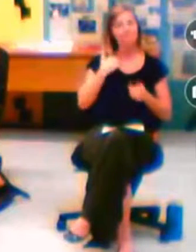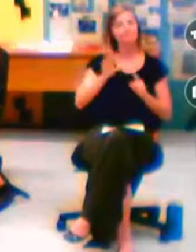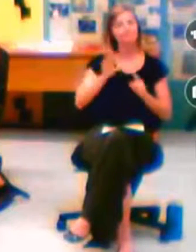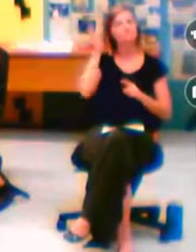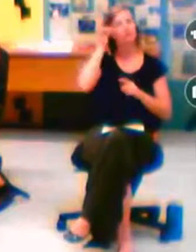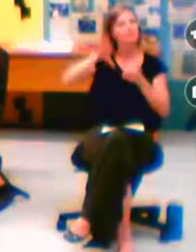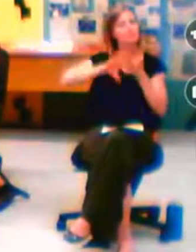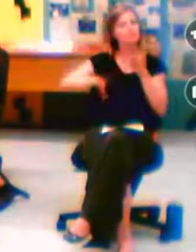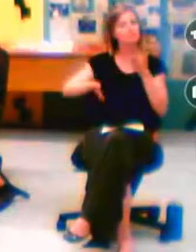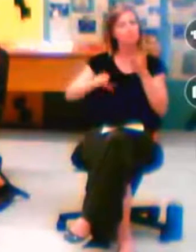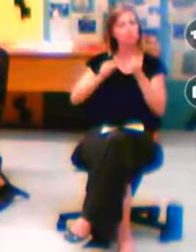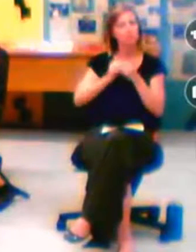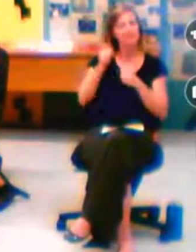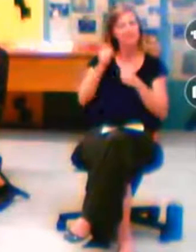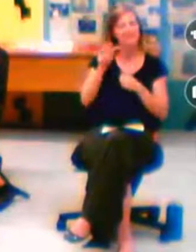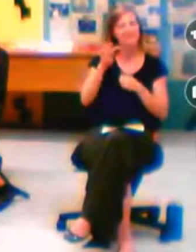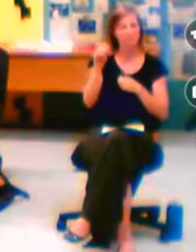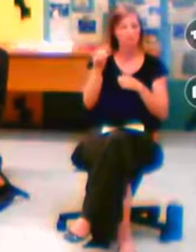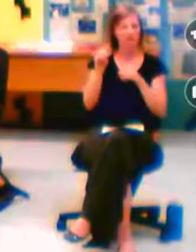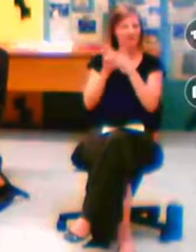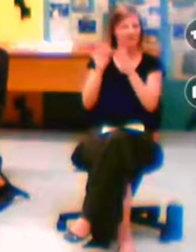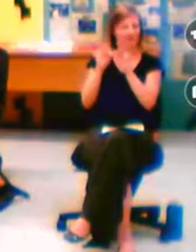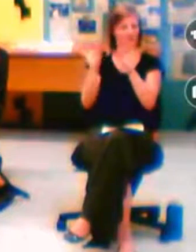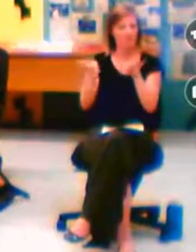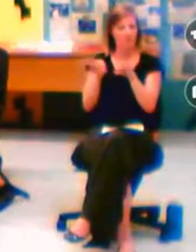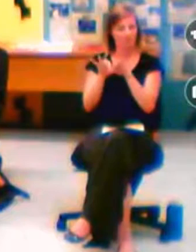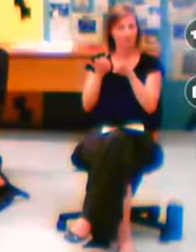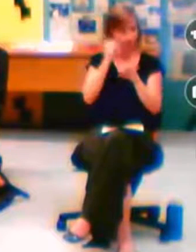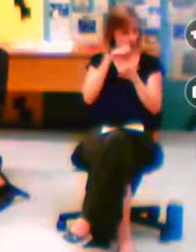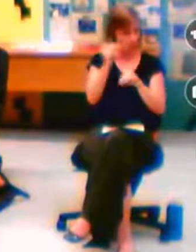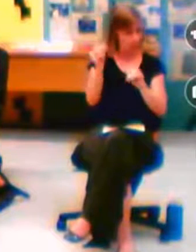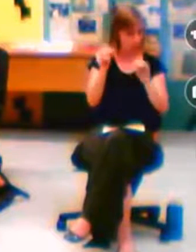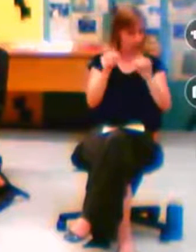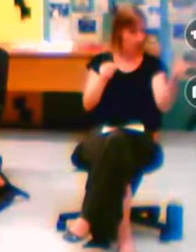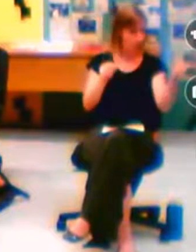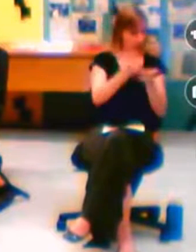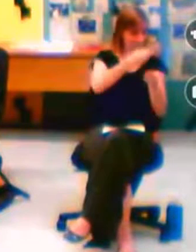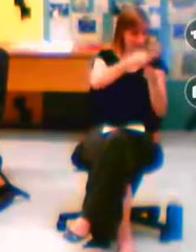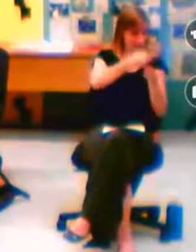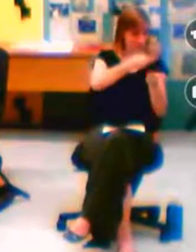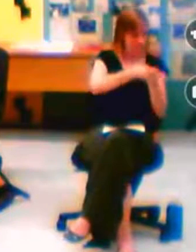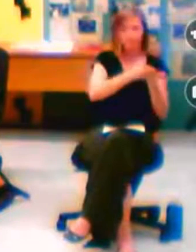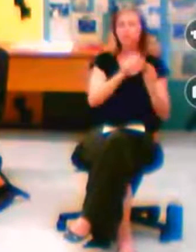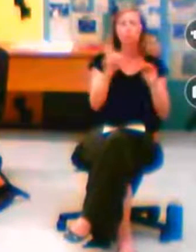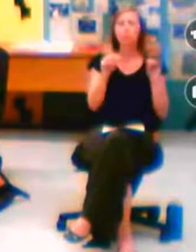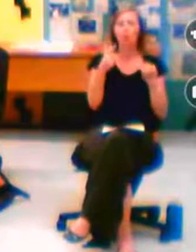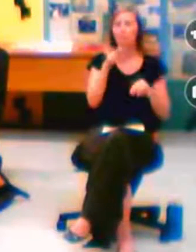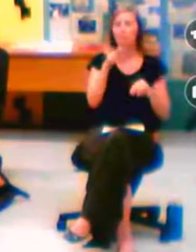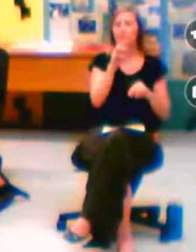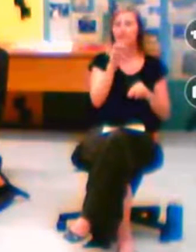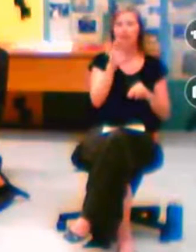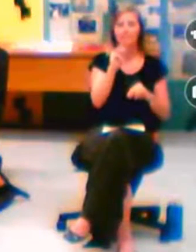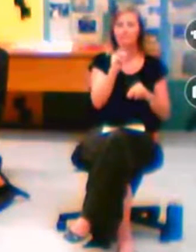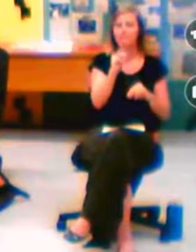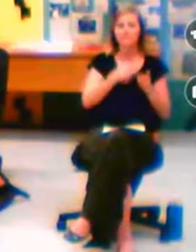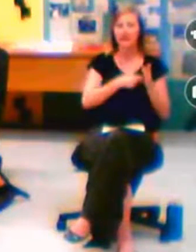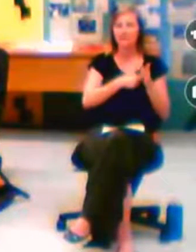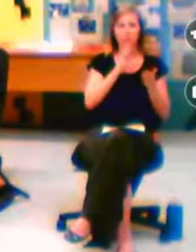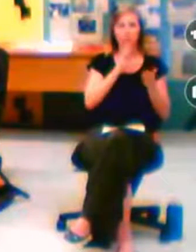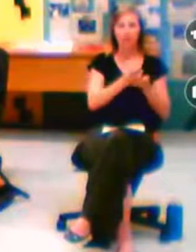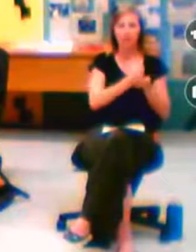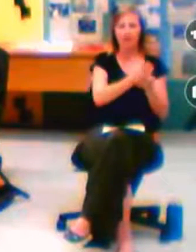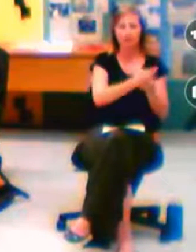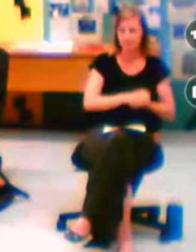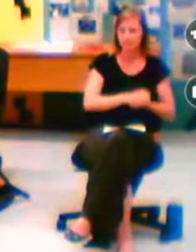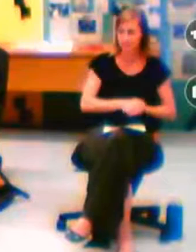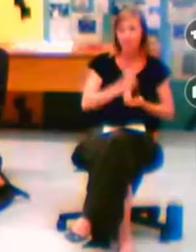So there are no taxes on SSI or SSDI, as these have a federal exemption on our 1040